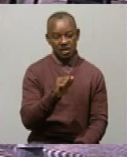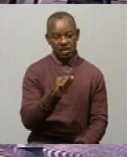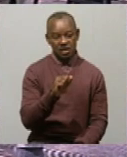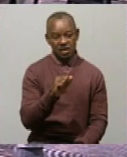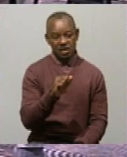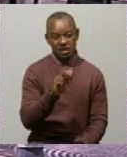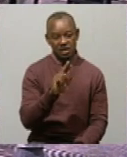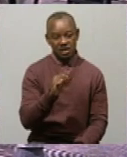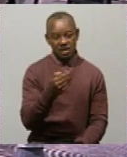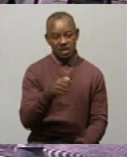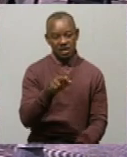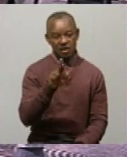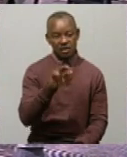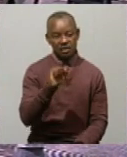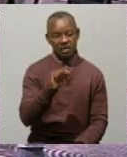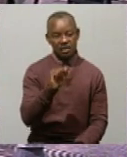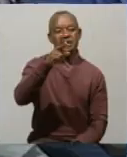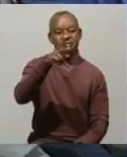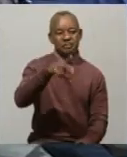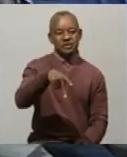and social justice.